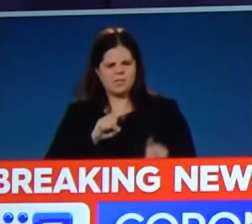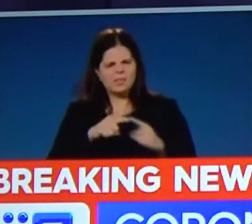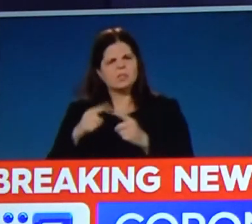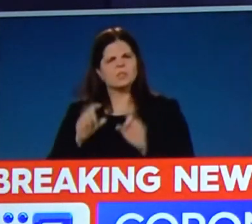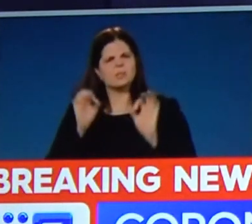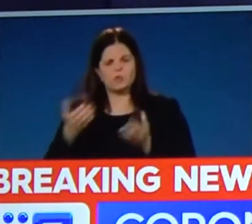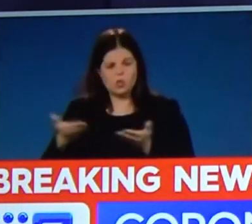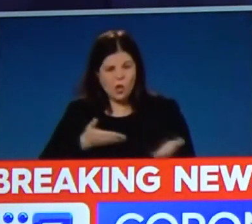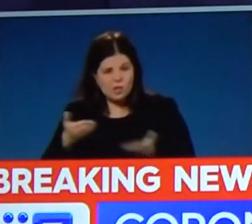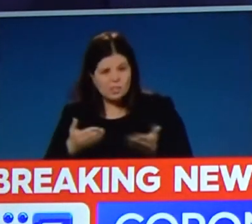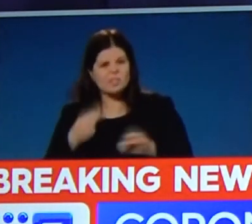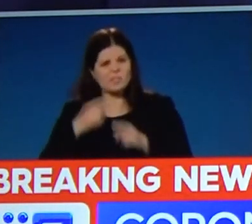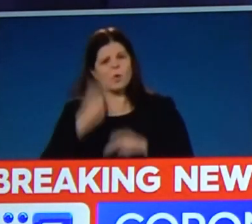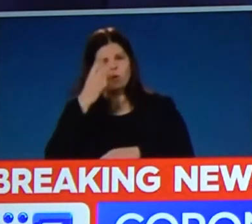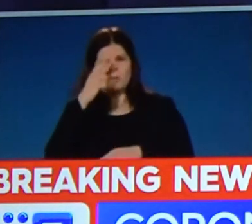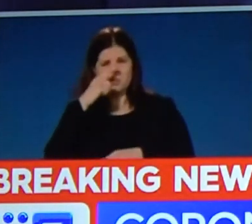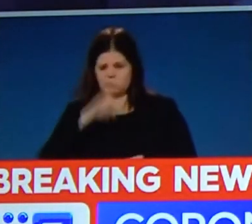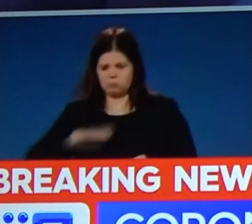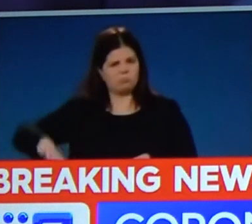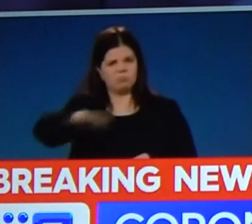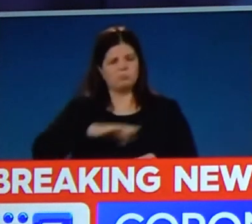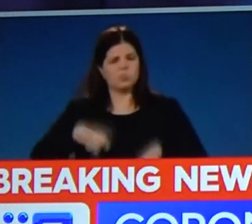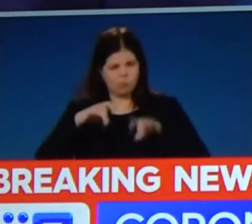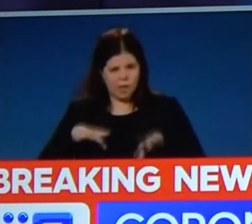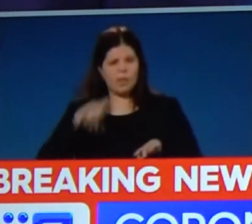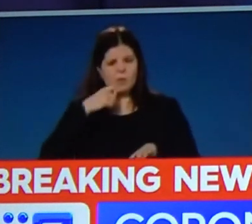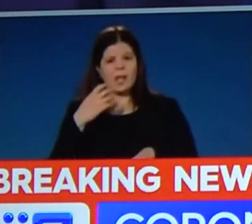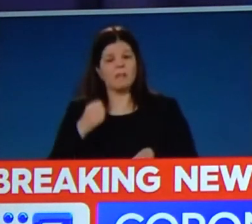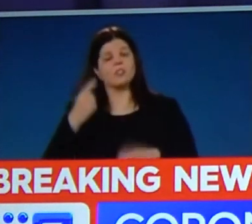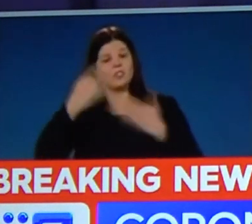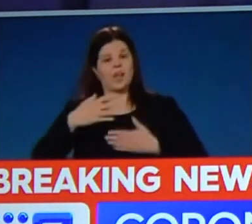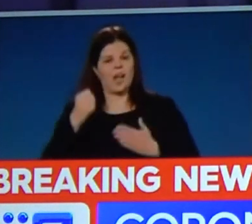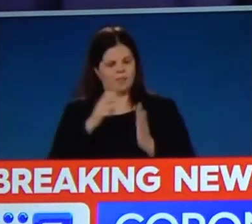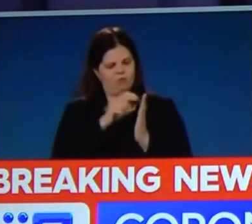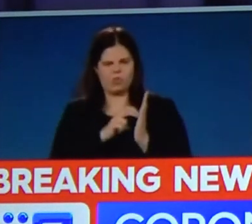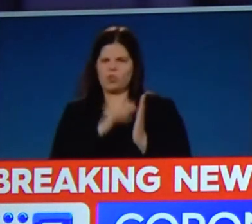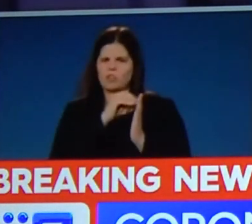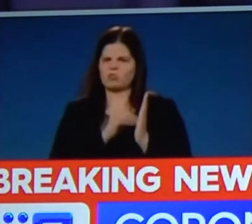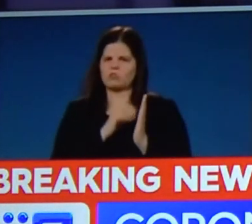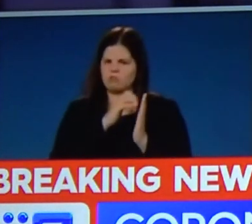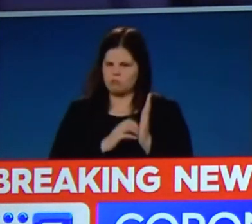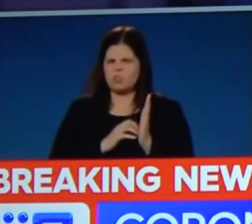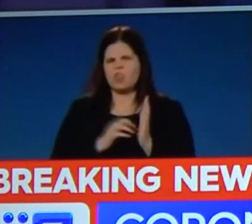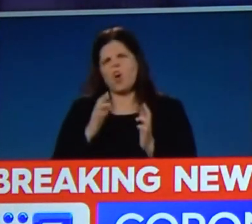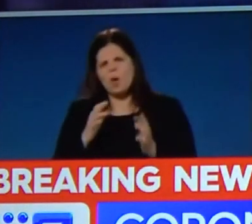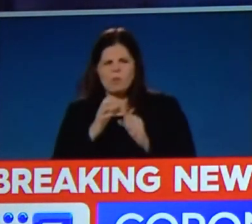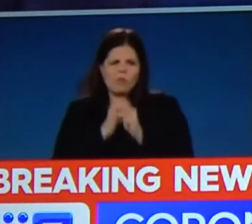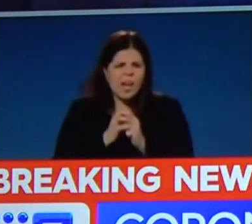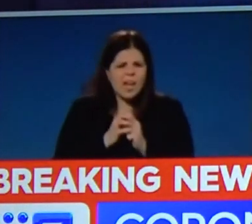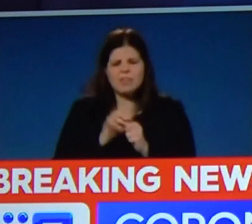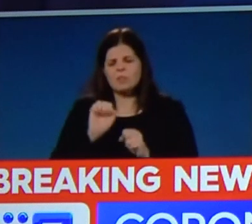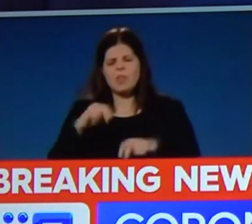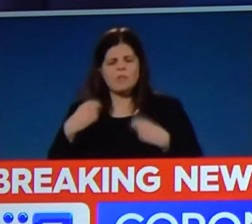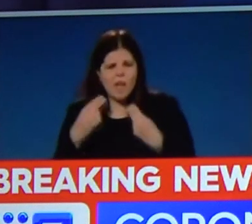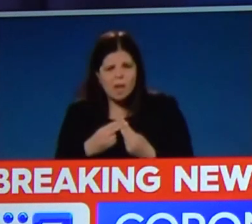elderly residents. And also tonight, as I said, there is a registration feature which I'm sure and I would hope that friends and family of